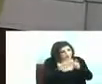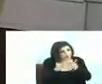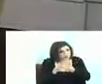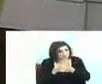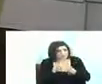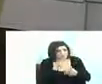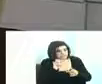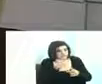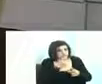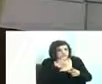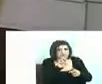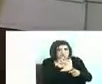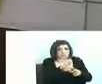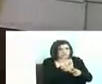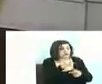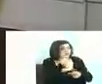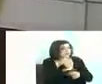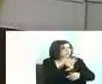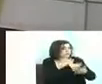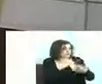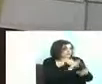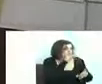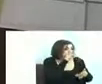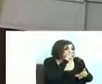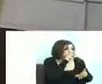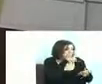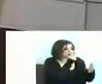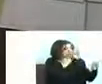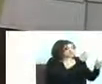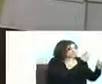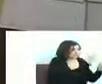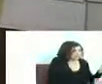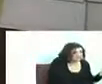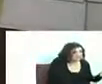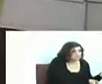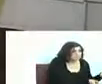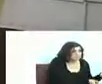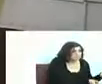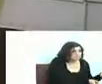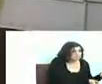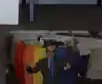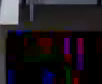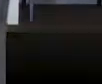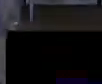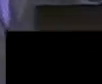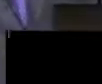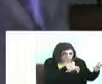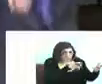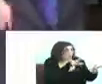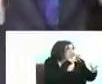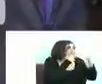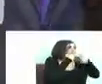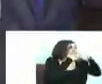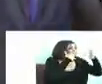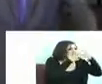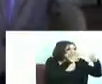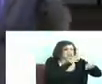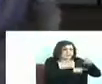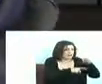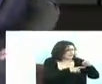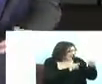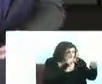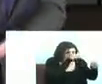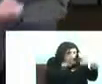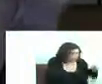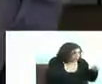wouldn't you know, one of the little baby ducks has fallen down into this little catch basin. And mama duck is racing around, honking and screaming, cannot get down